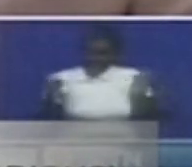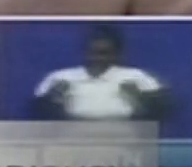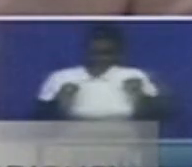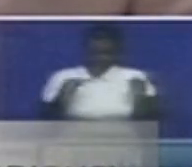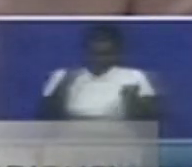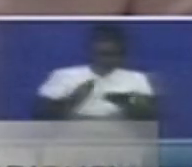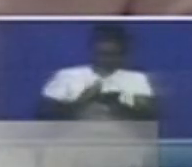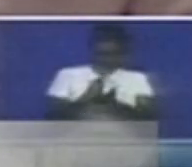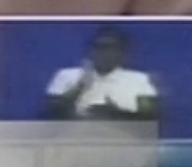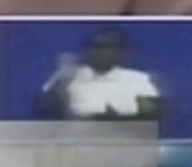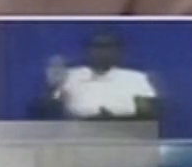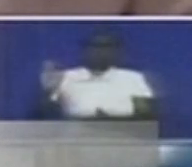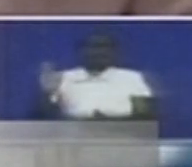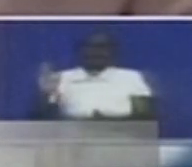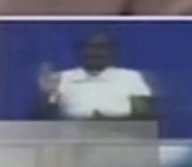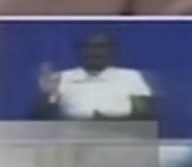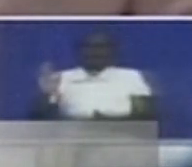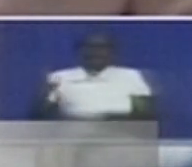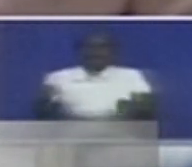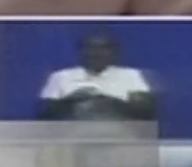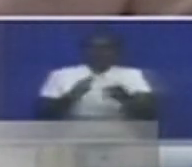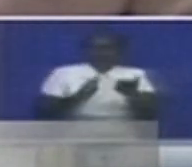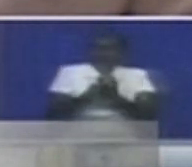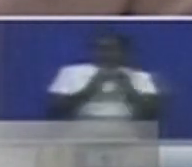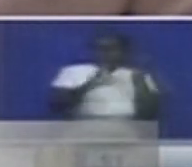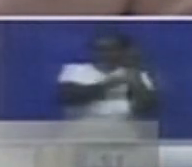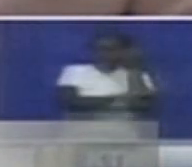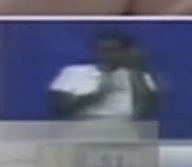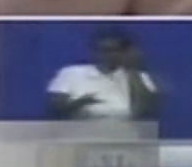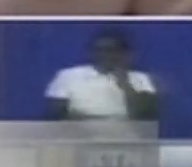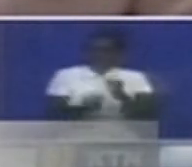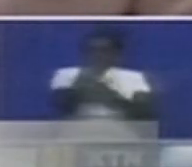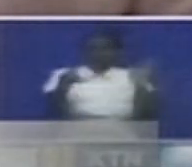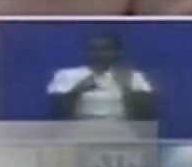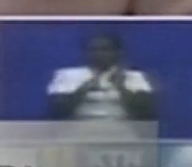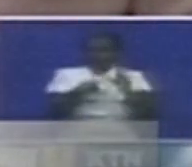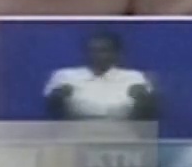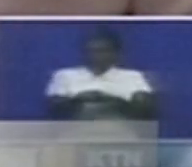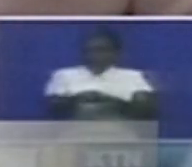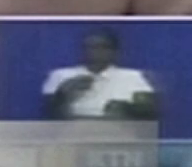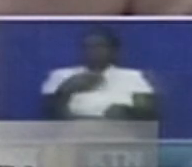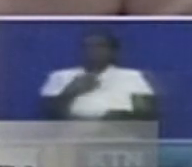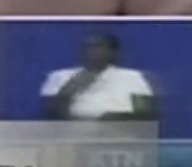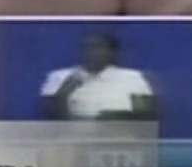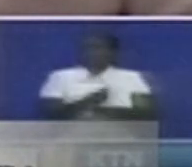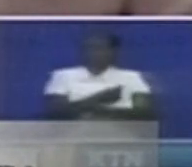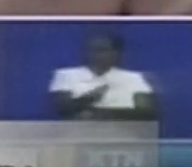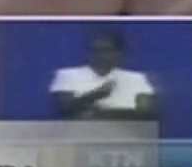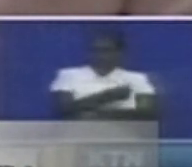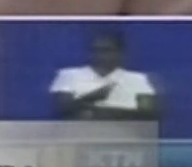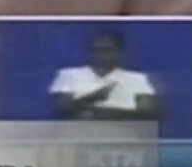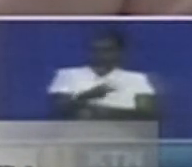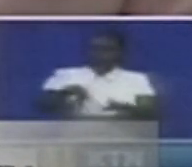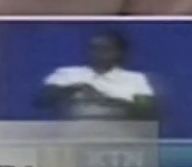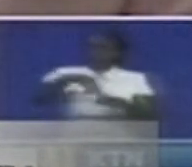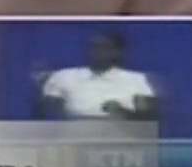is his right. It is the right of that country to come up with such laws. And we want to tell Obama to back